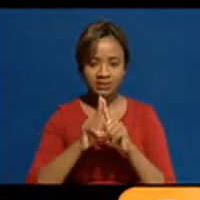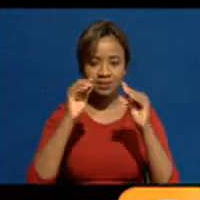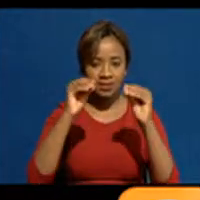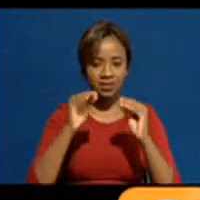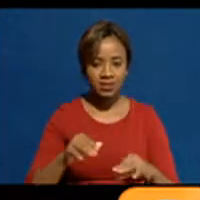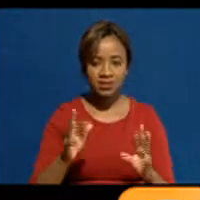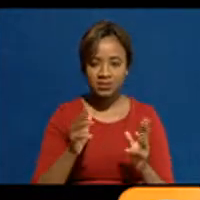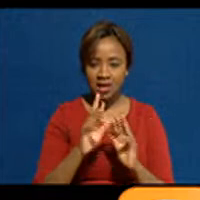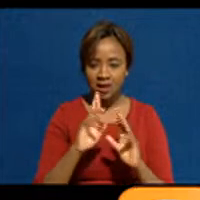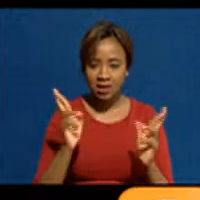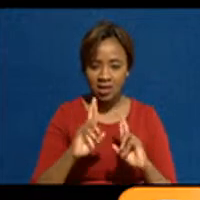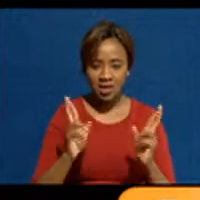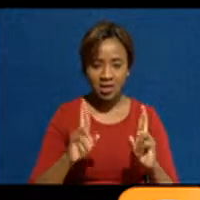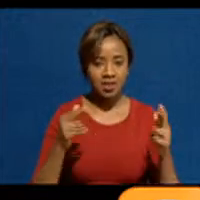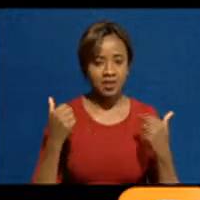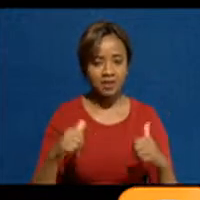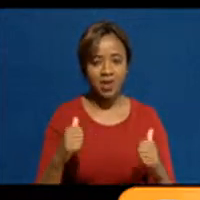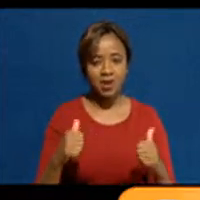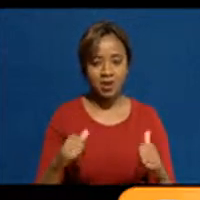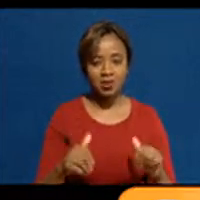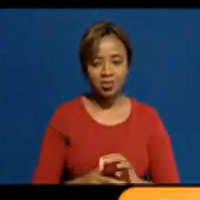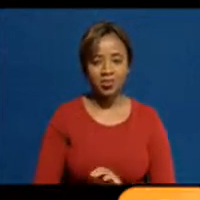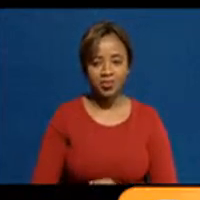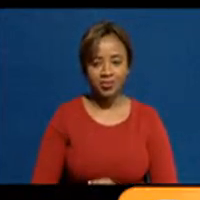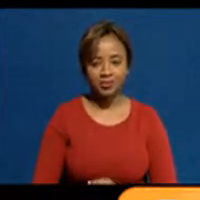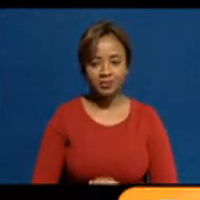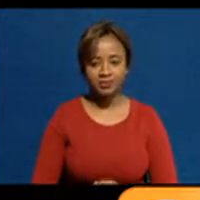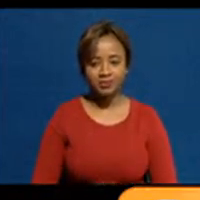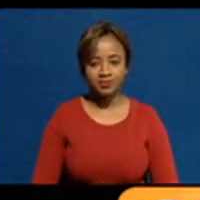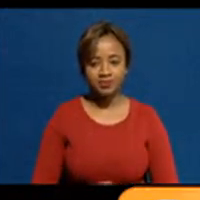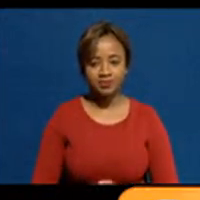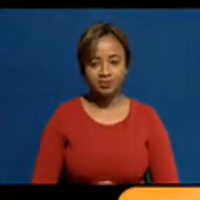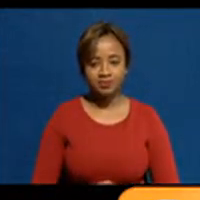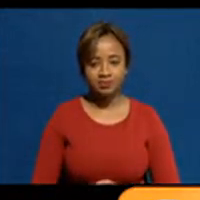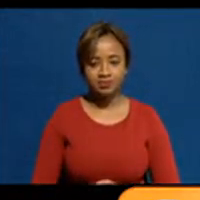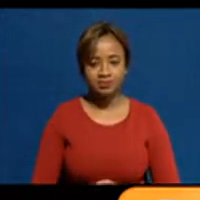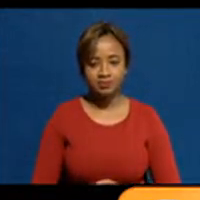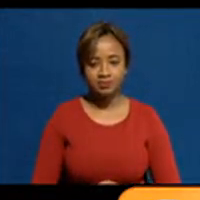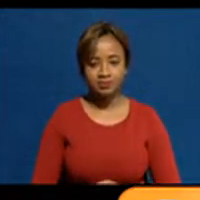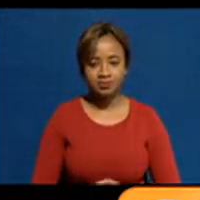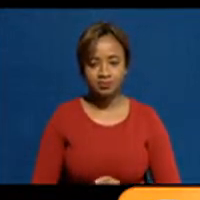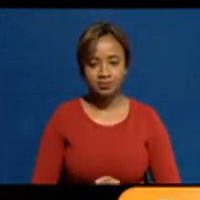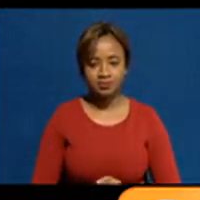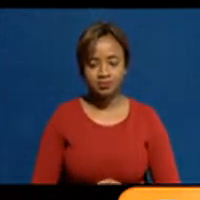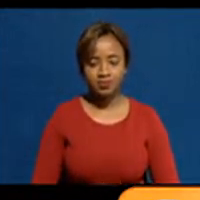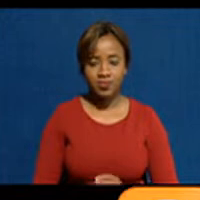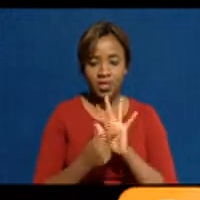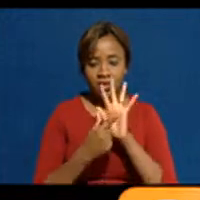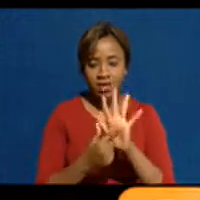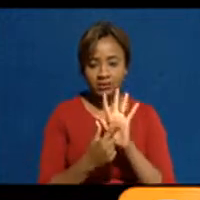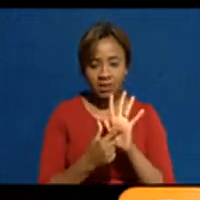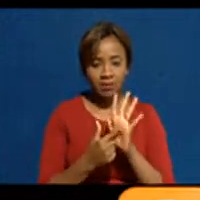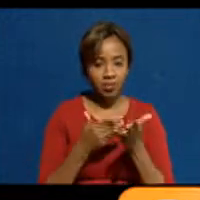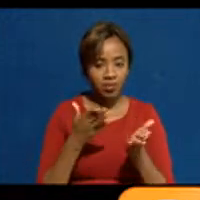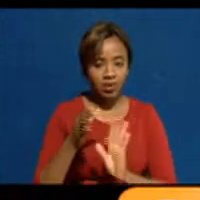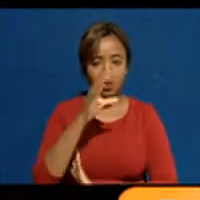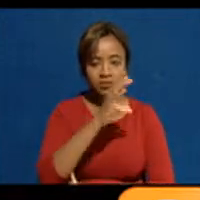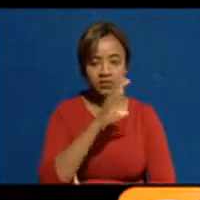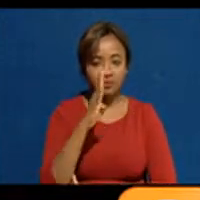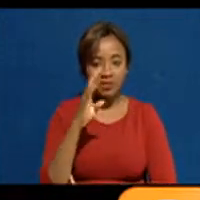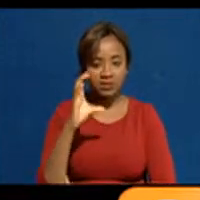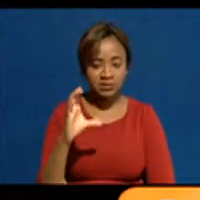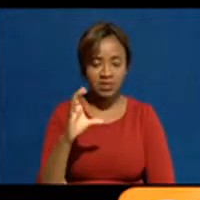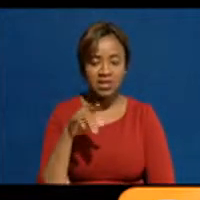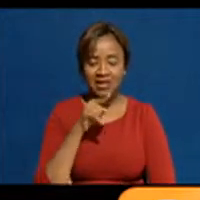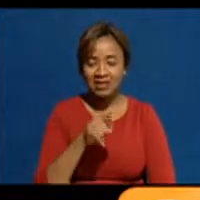that they are bringing out for these children. I'm looking at CBC in terms of, it was a thing that was supposed